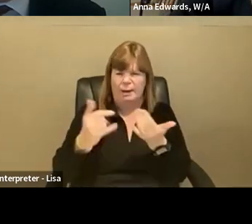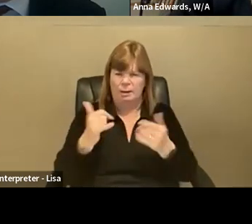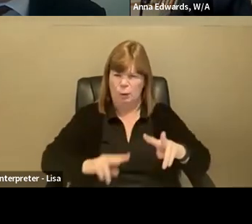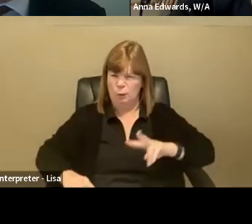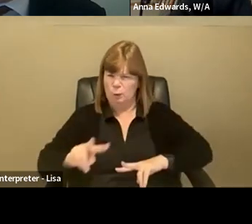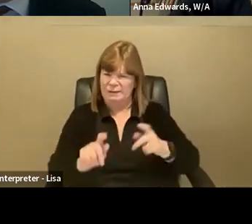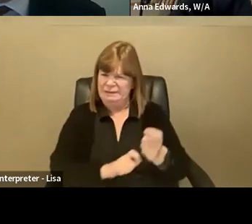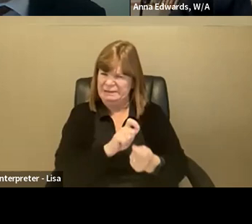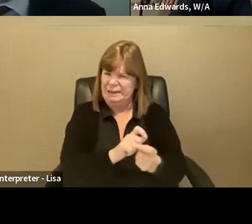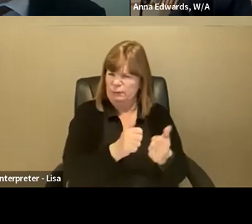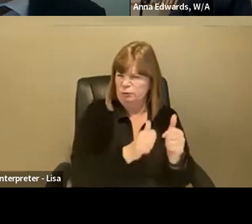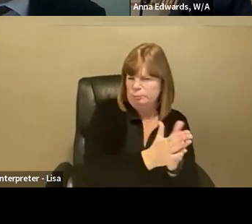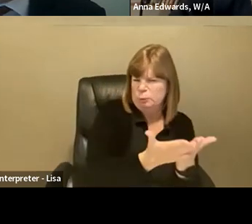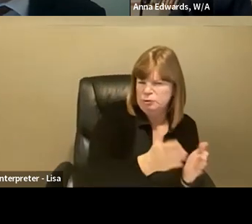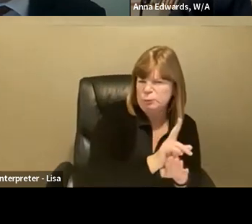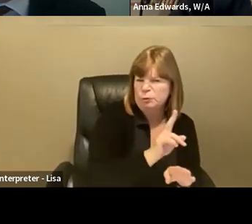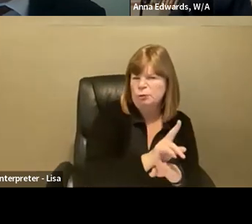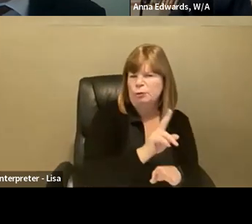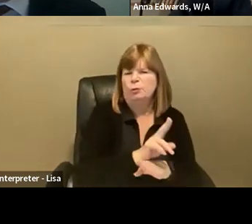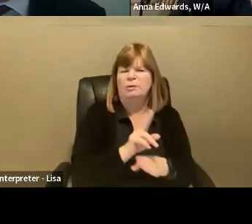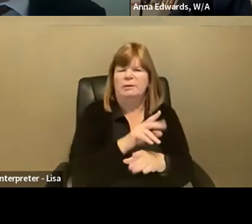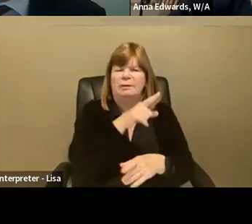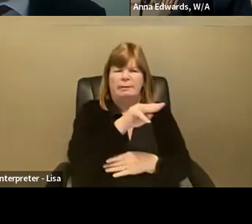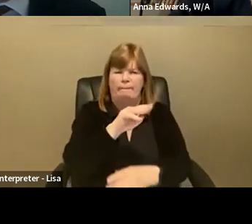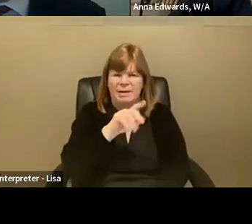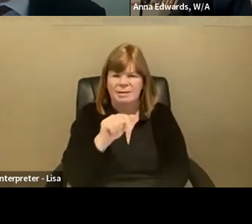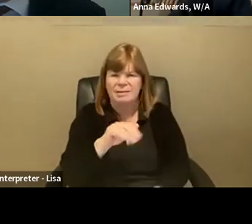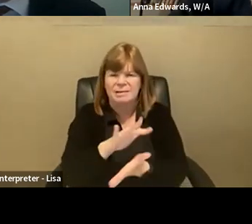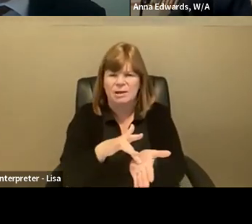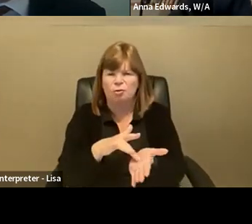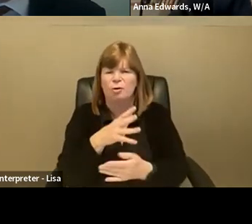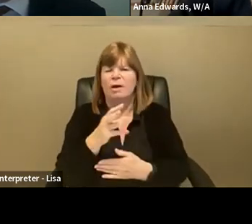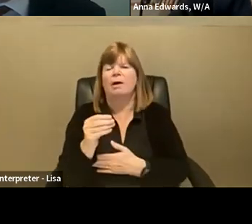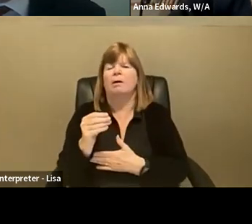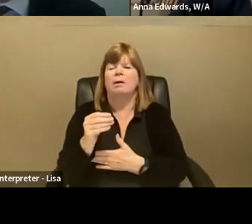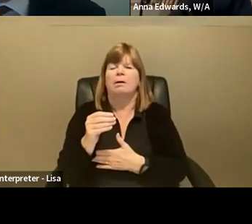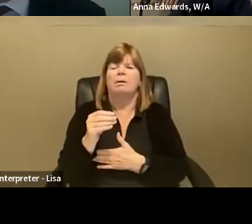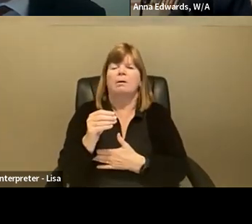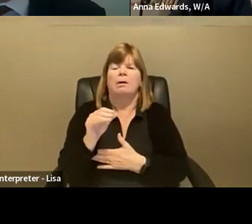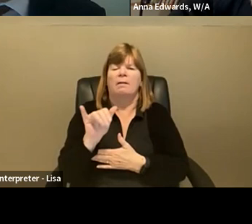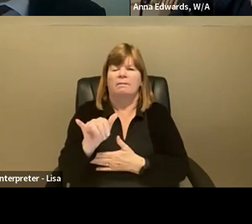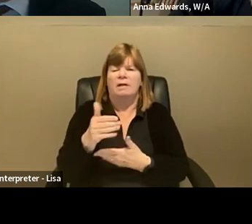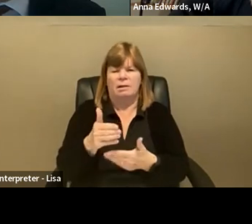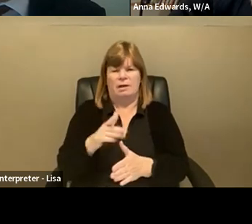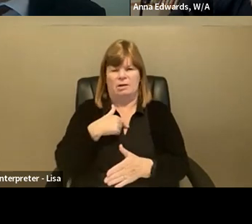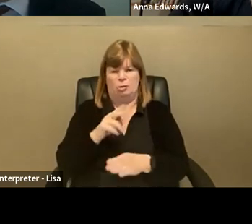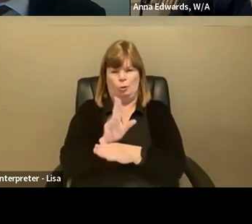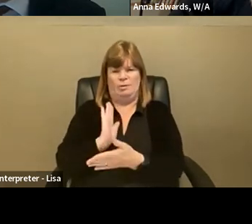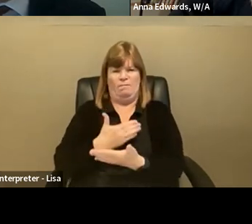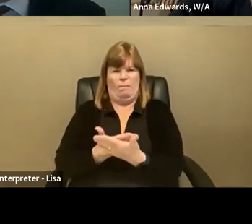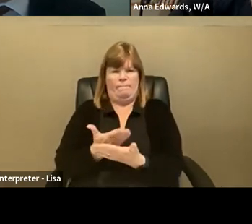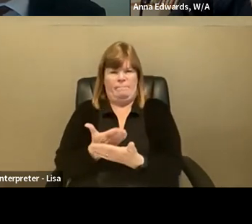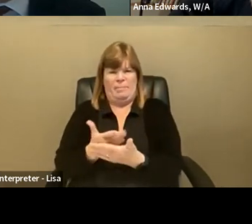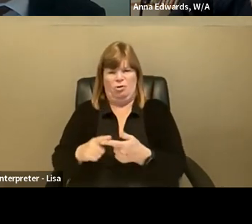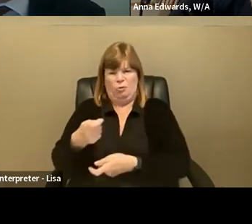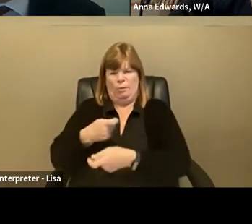exactly the textbooks, what's in our media center, and has allowed us to use some of our funds to